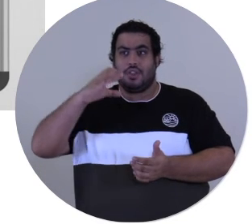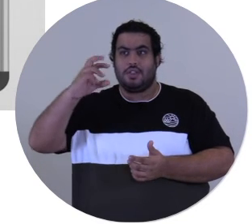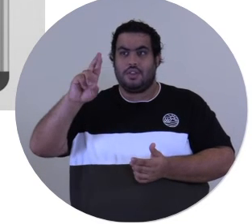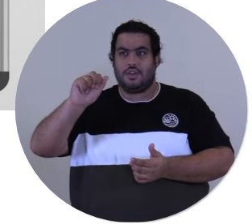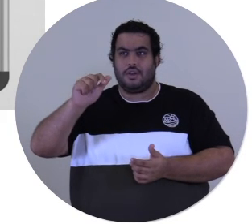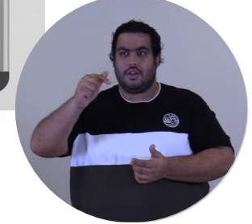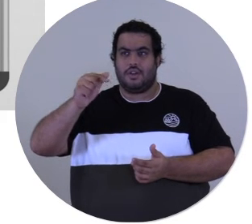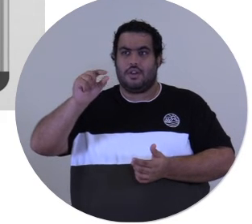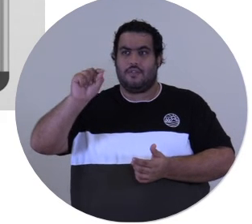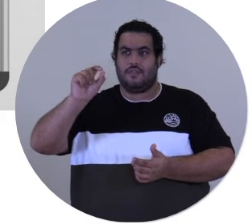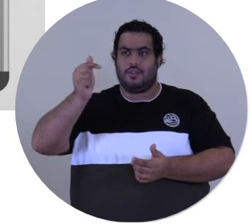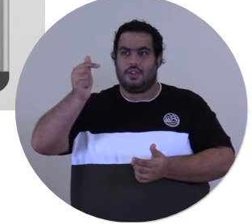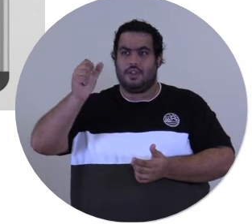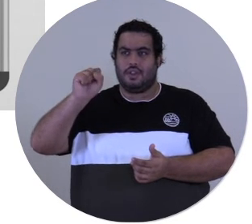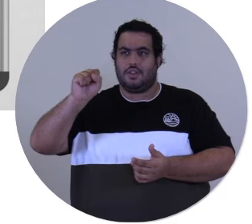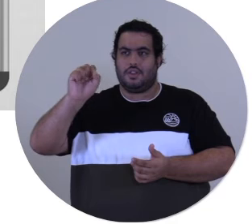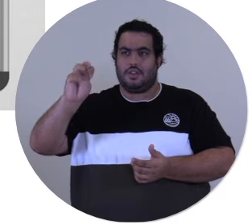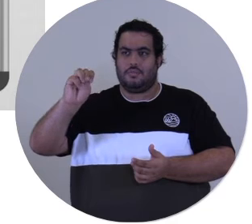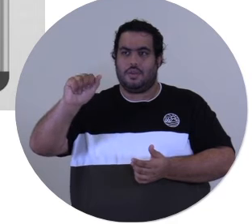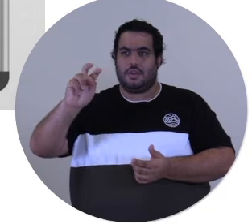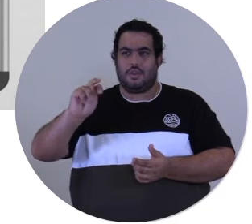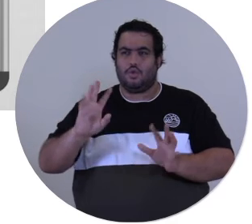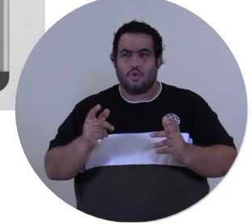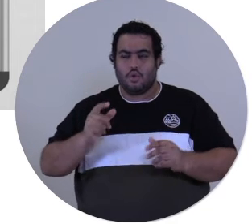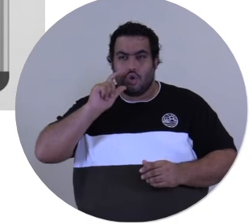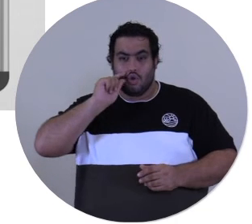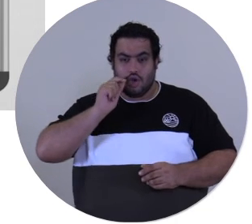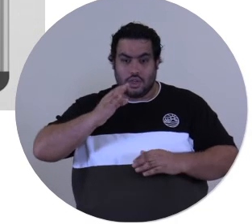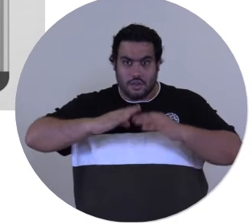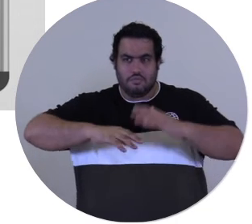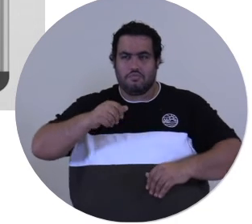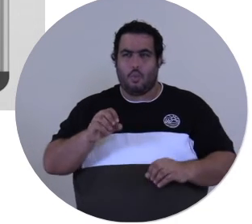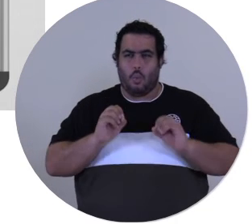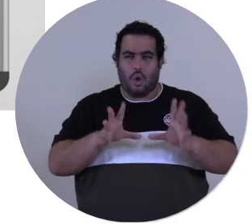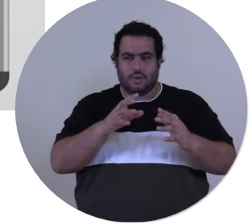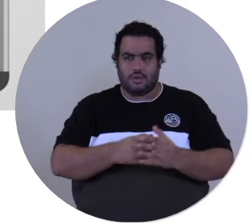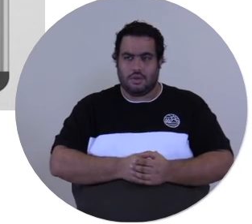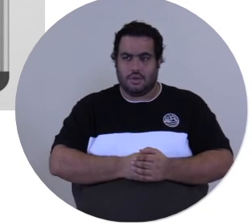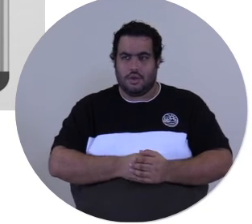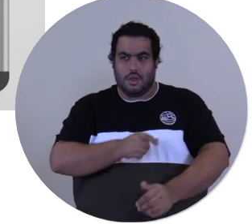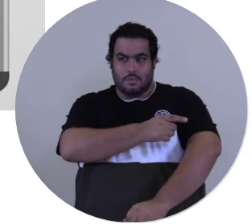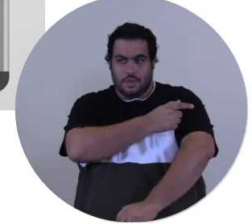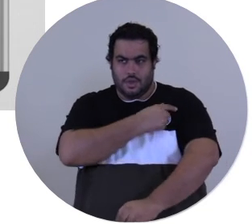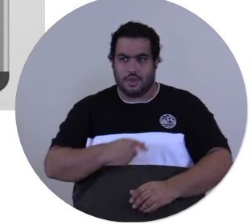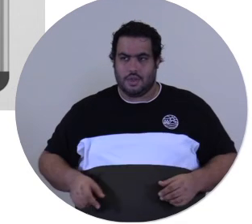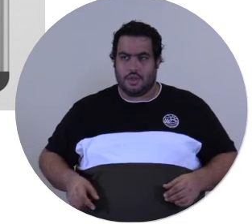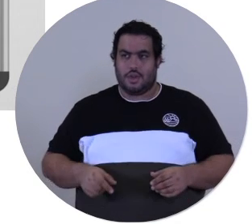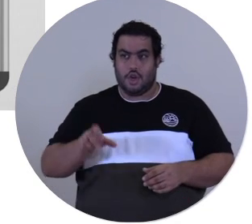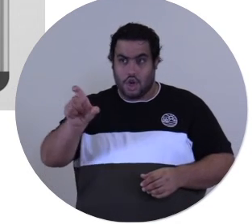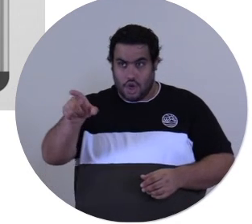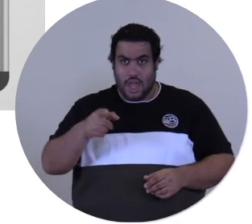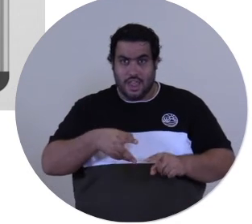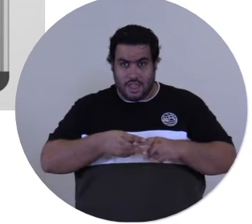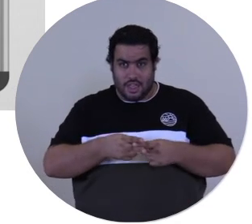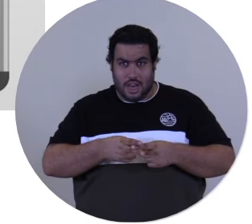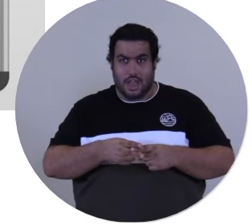Craftsman is someone who is very skilled at a craft. Example, the plates are hand-painted by our finest